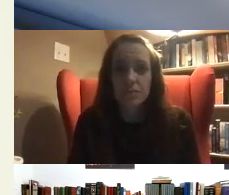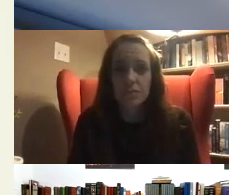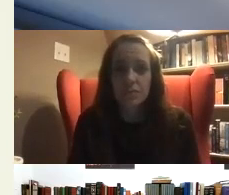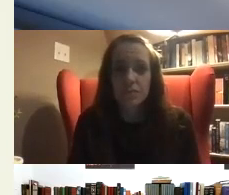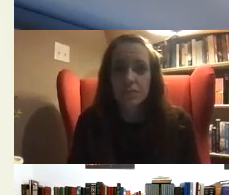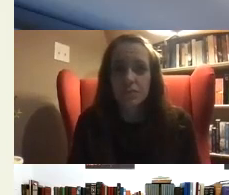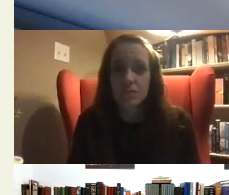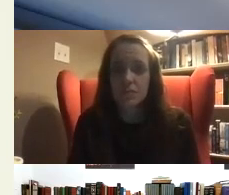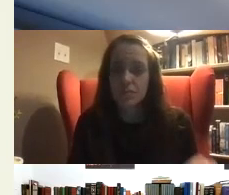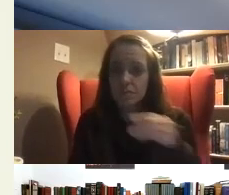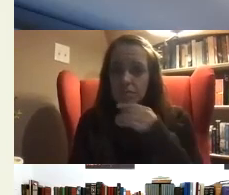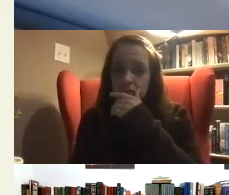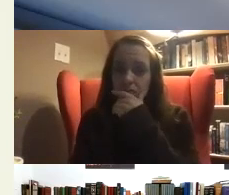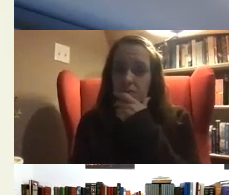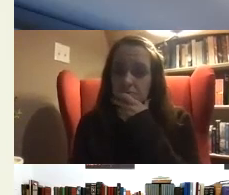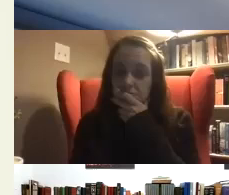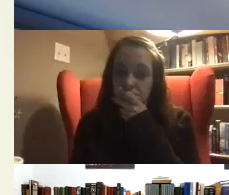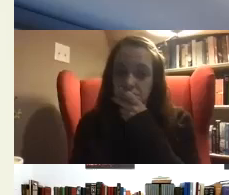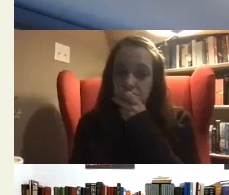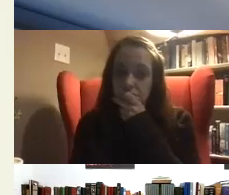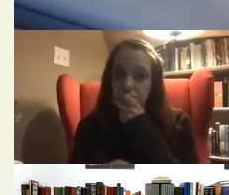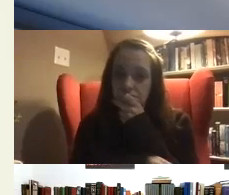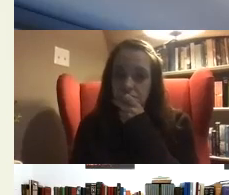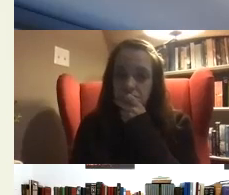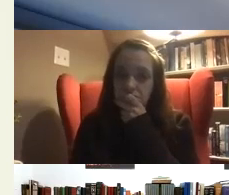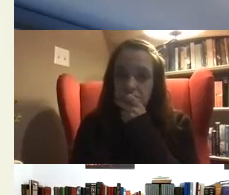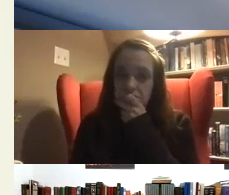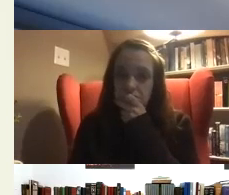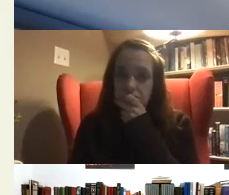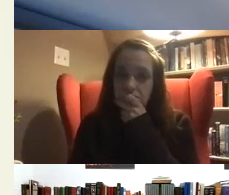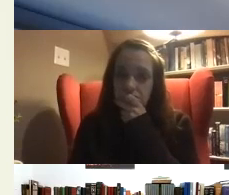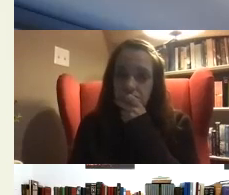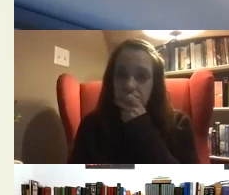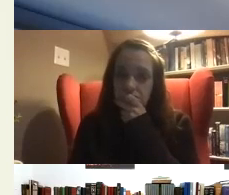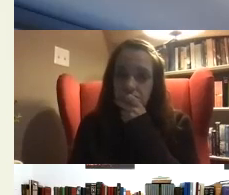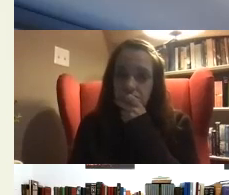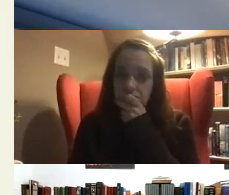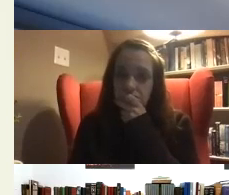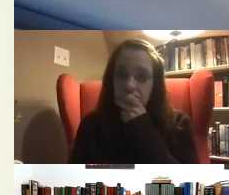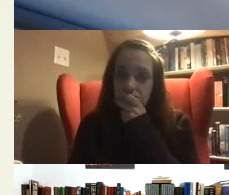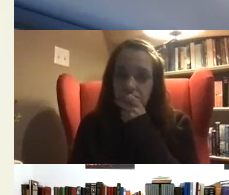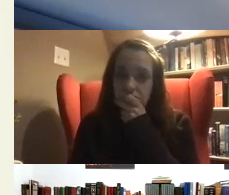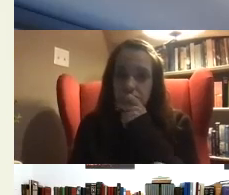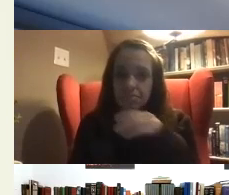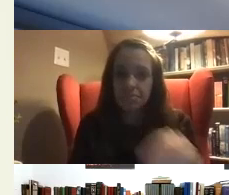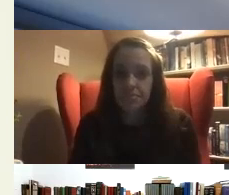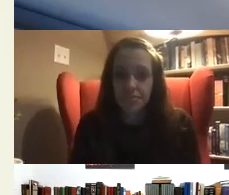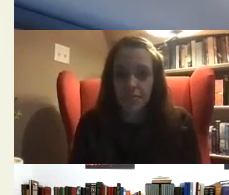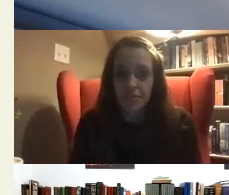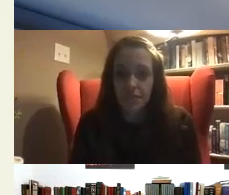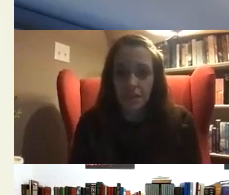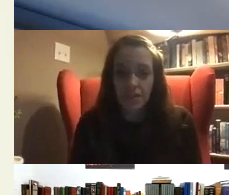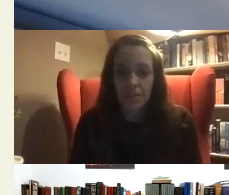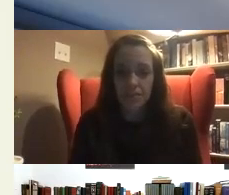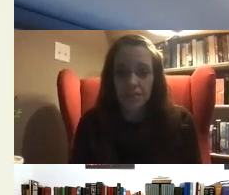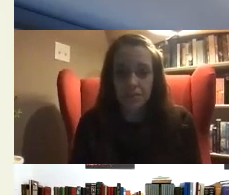recomendar que la ropa que esté bien limpio porque no tenemos más posibilidad de comprar